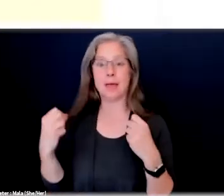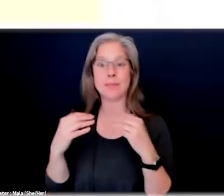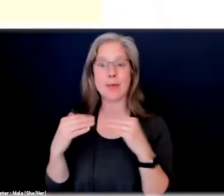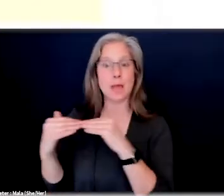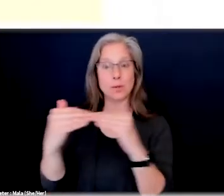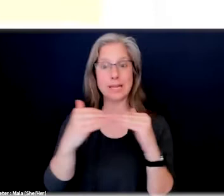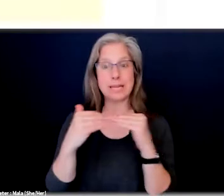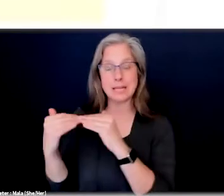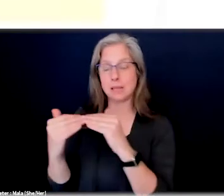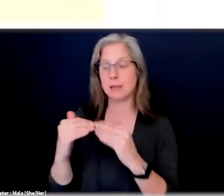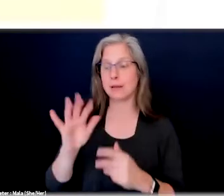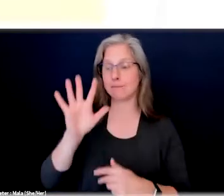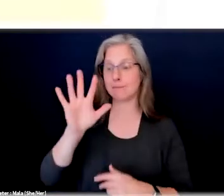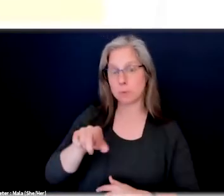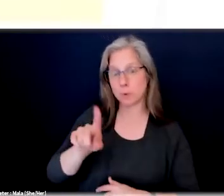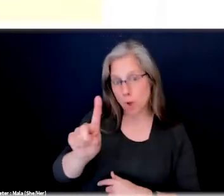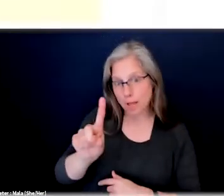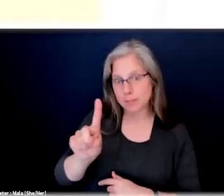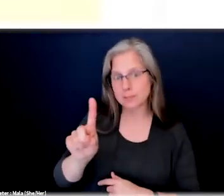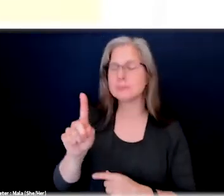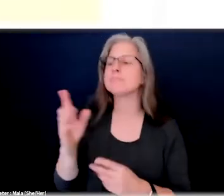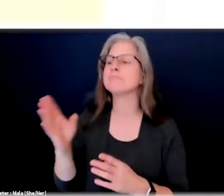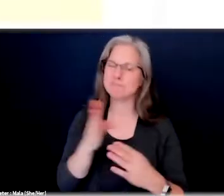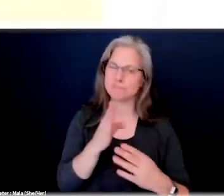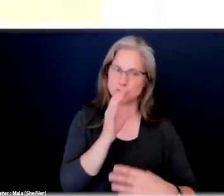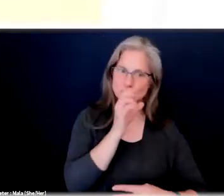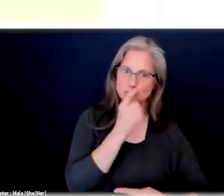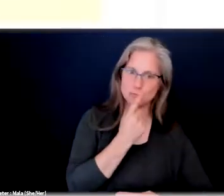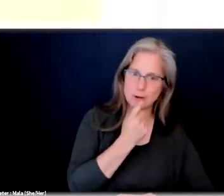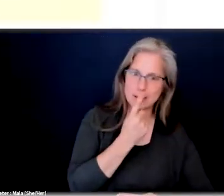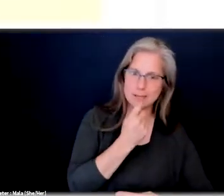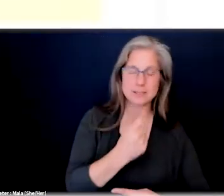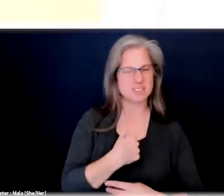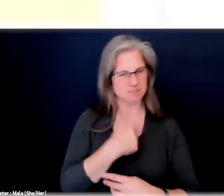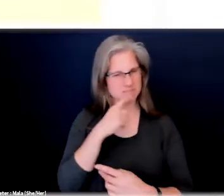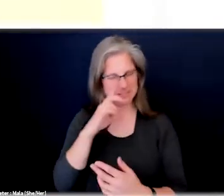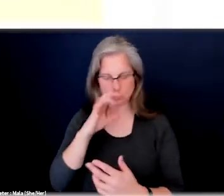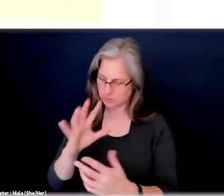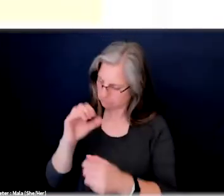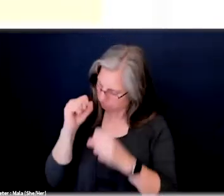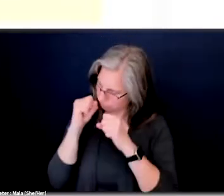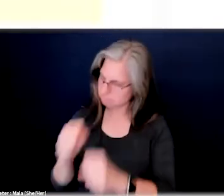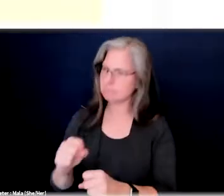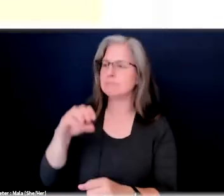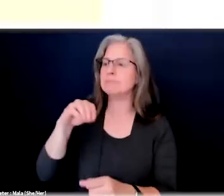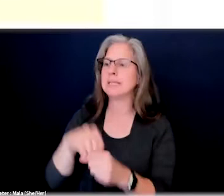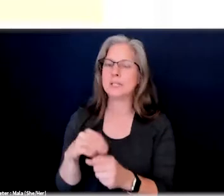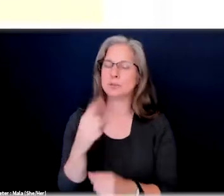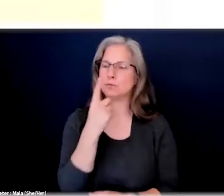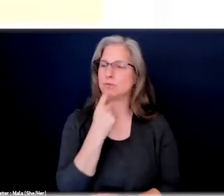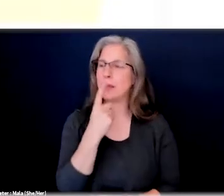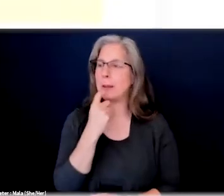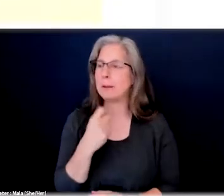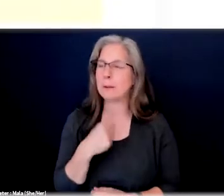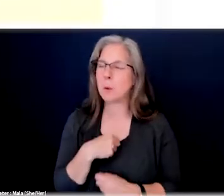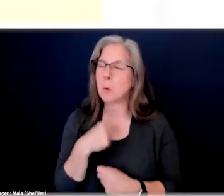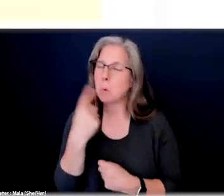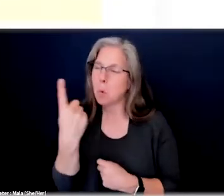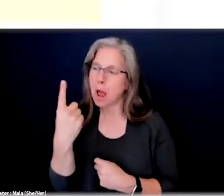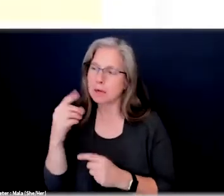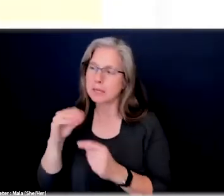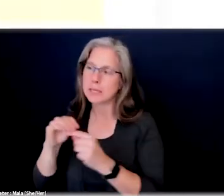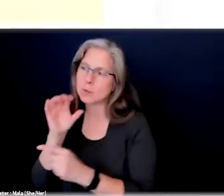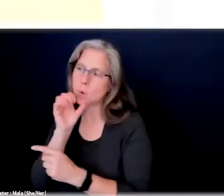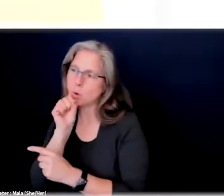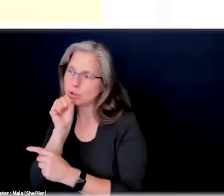of 5.1 is in the red tier. So we are solidly in the red tier and even one measure in the orange tier.